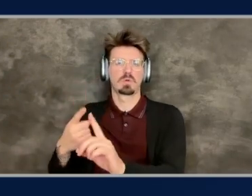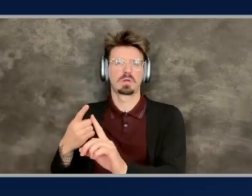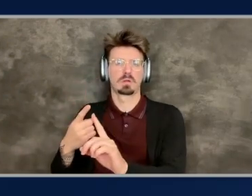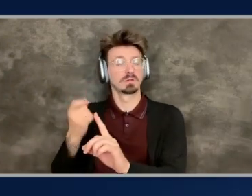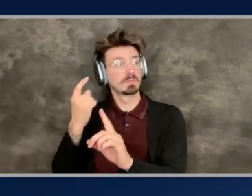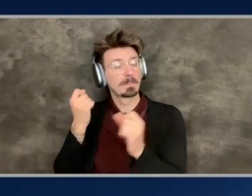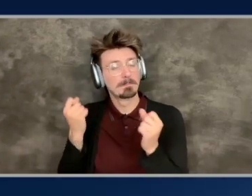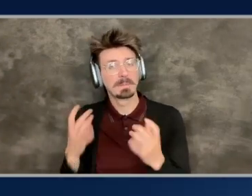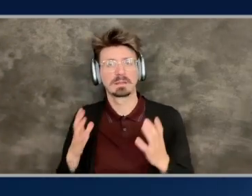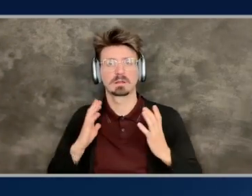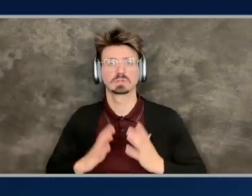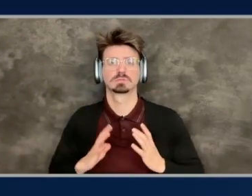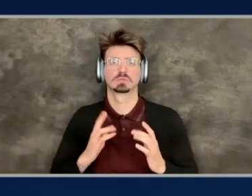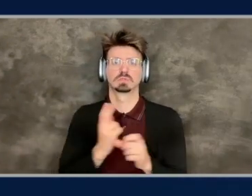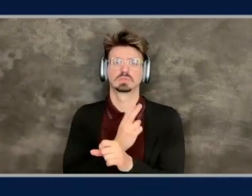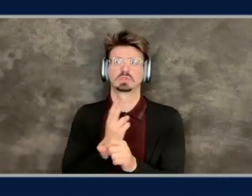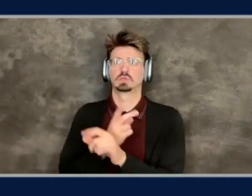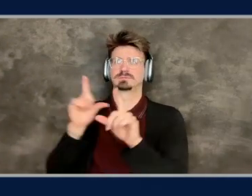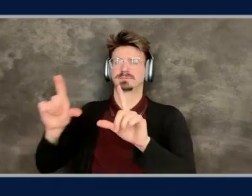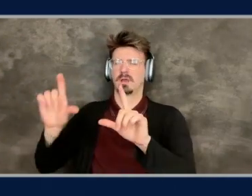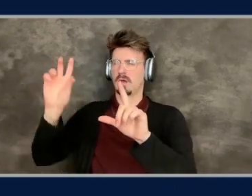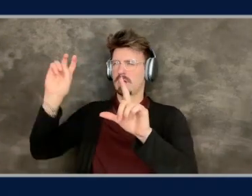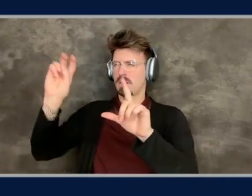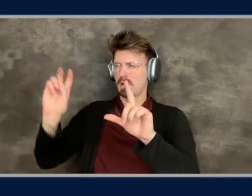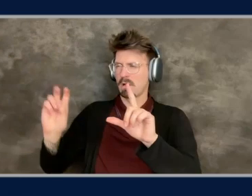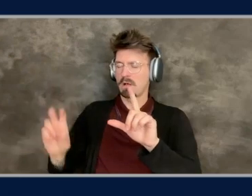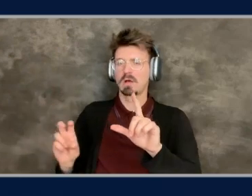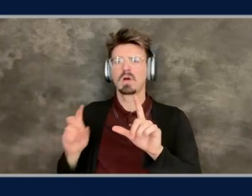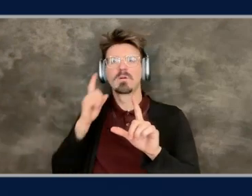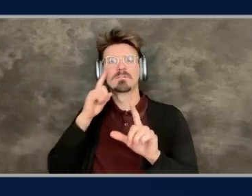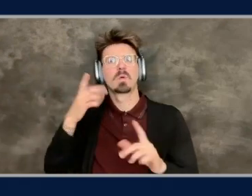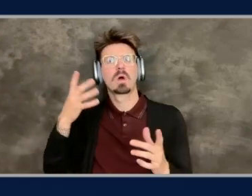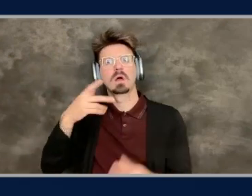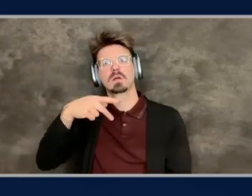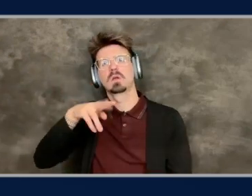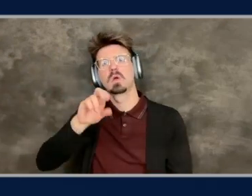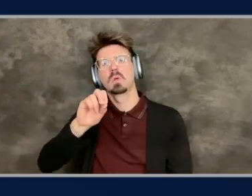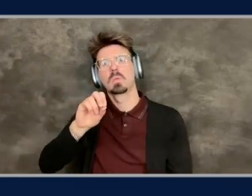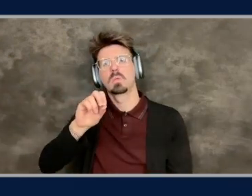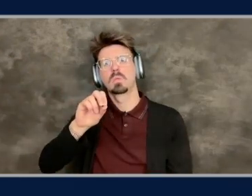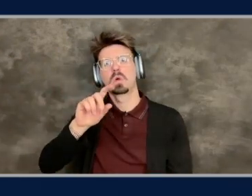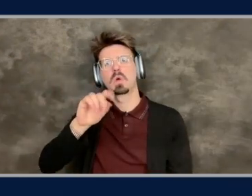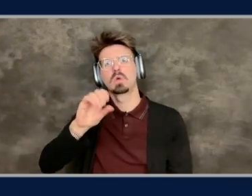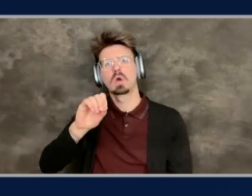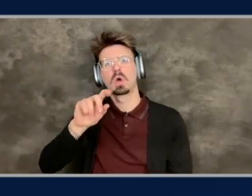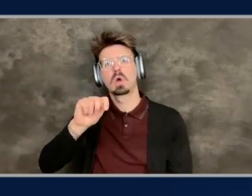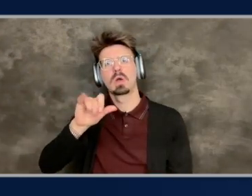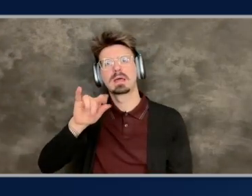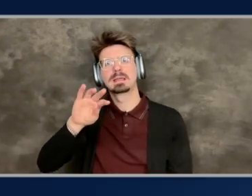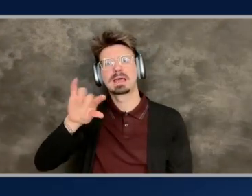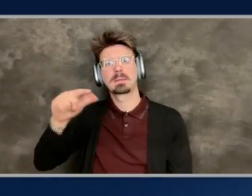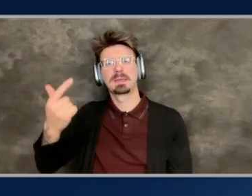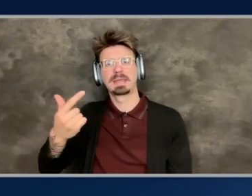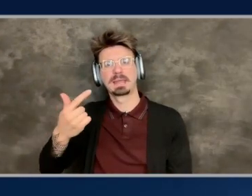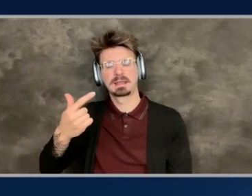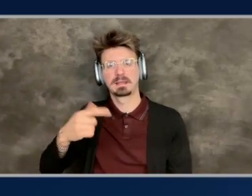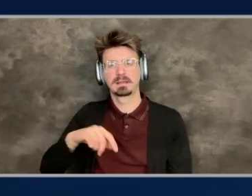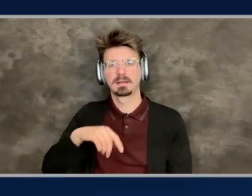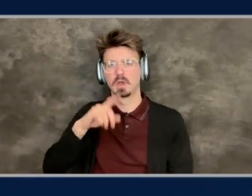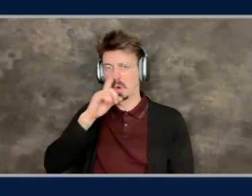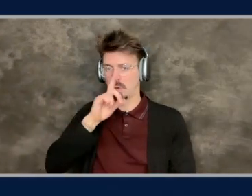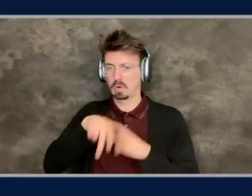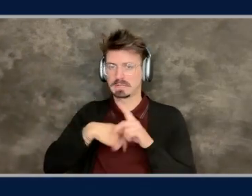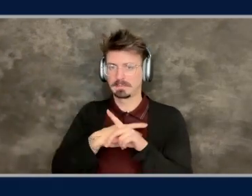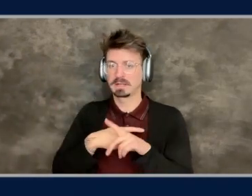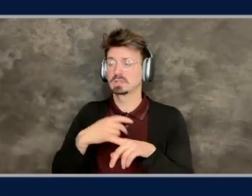an incredible way to do prototyping as well. But if anyone is like me, sometimes you go in and you think you're doing something, you're